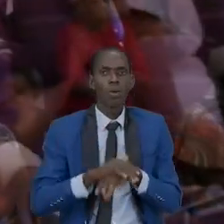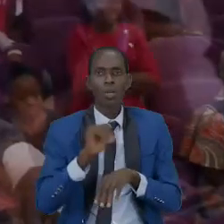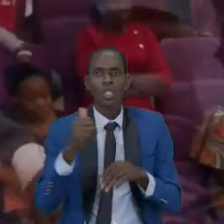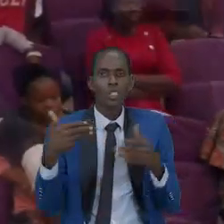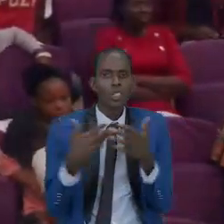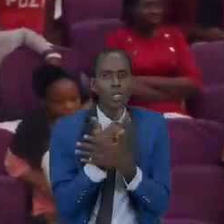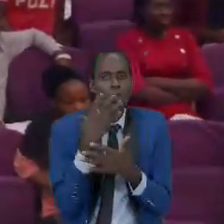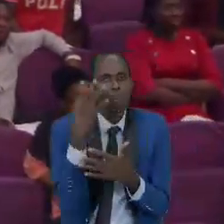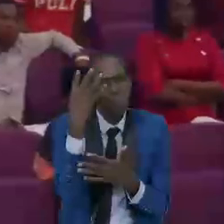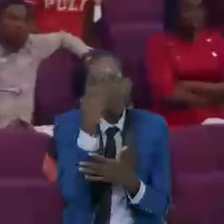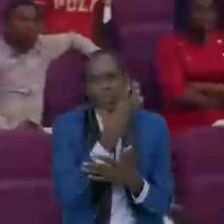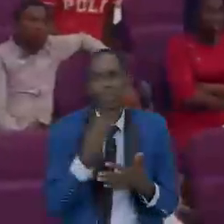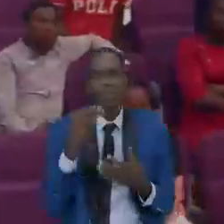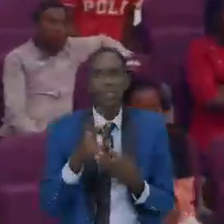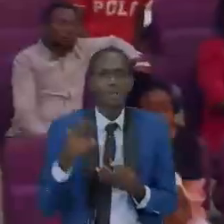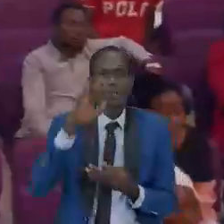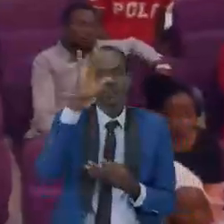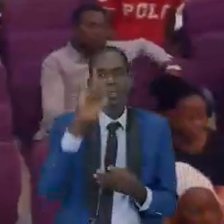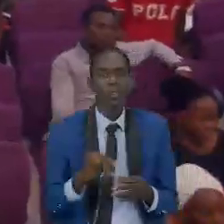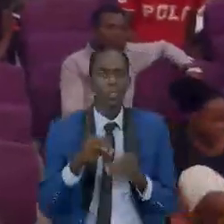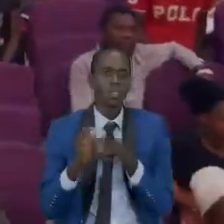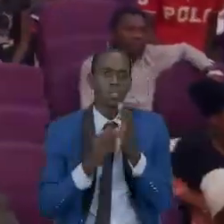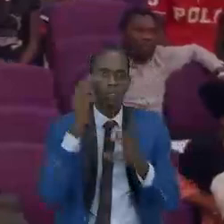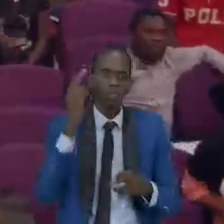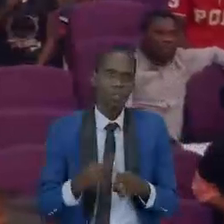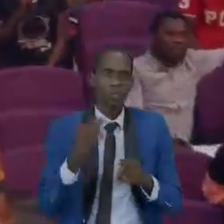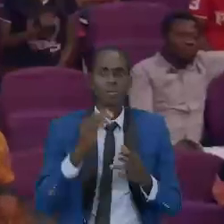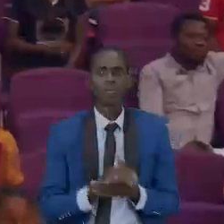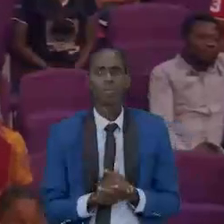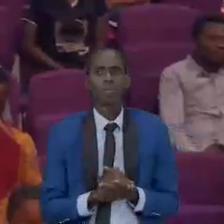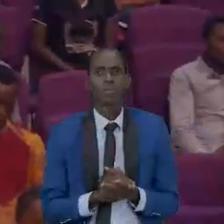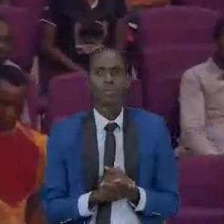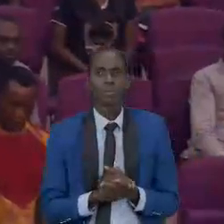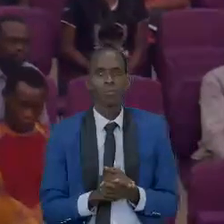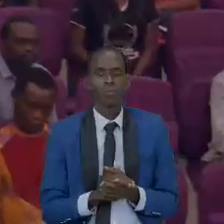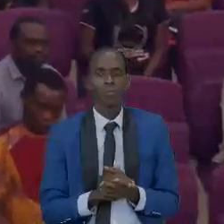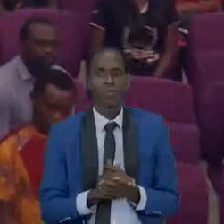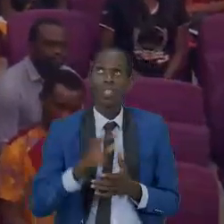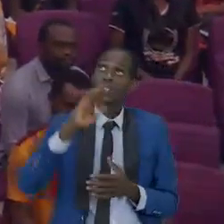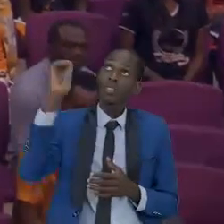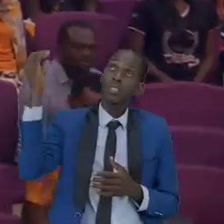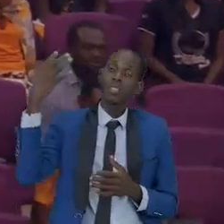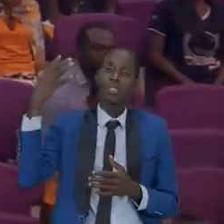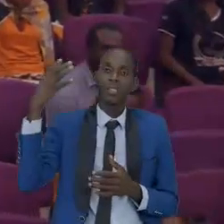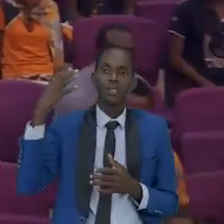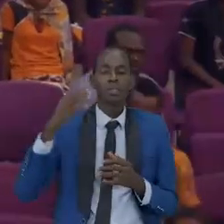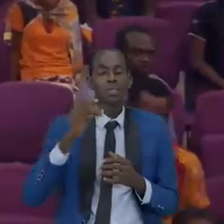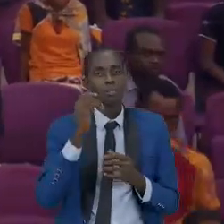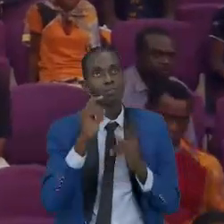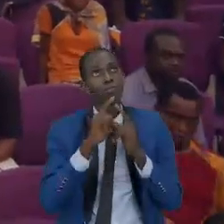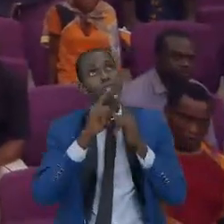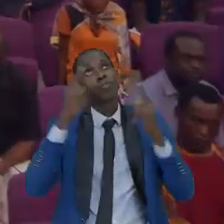beauty spiritually in Jesus' name. Grace, amazing